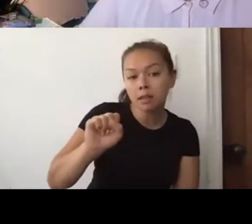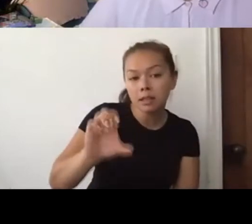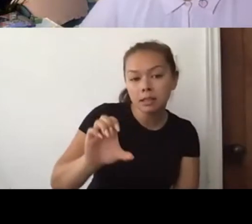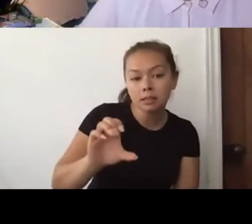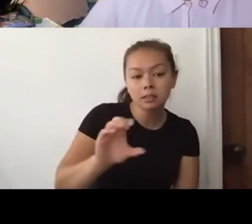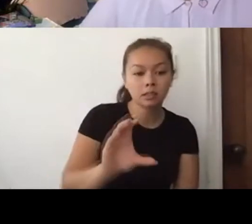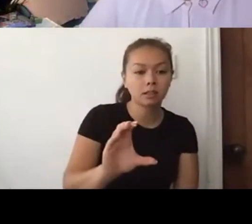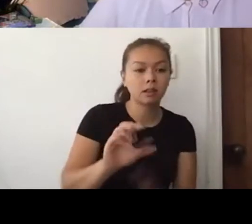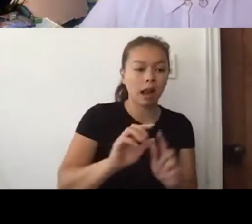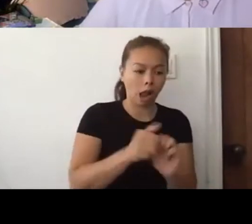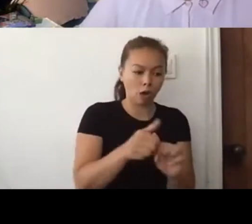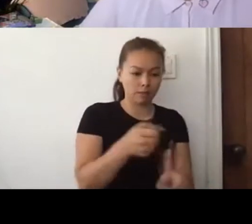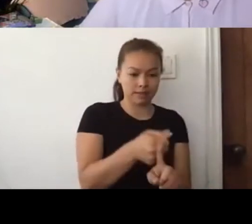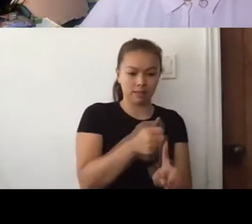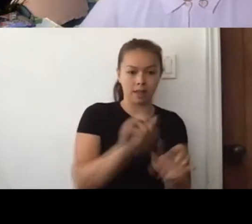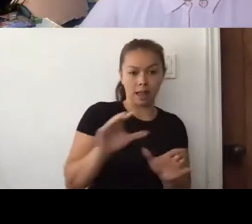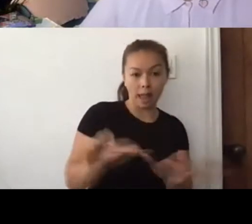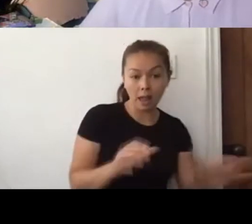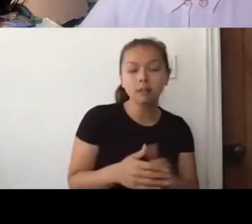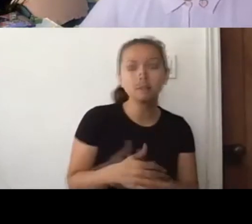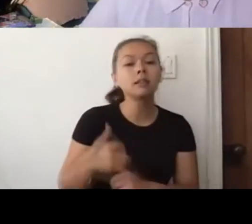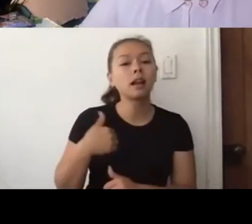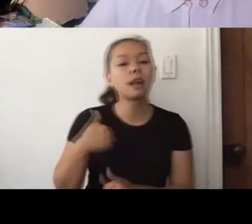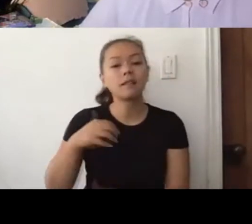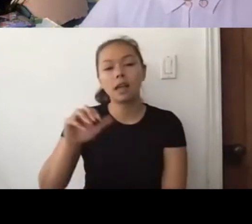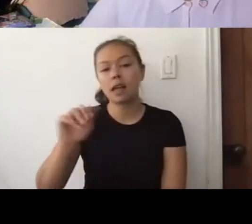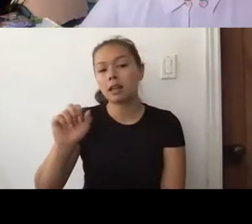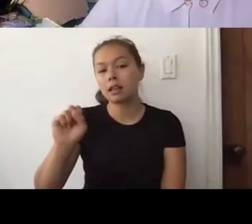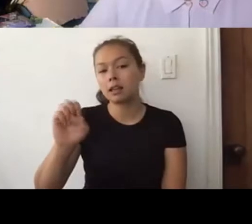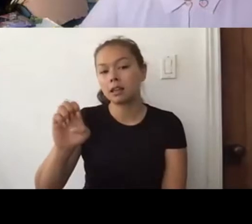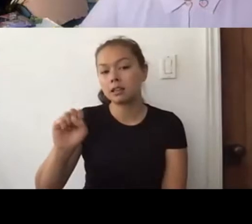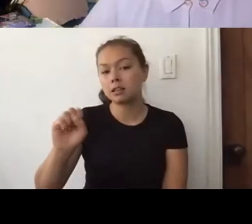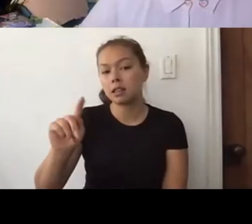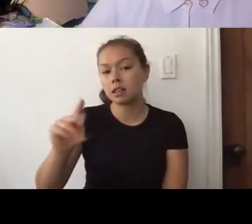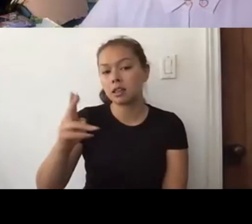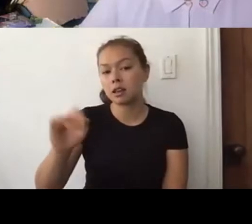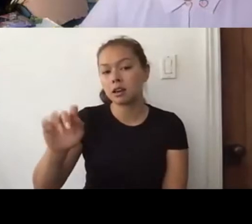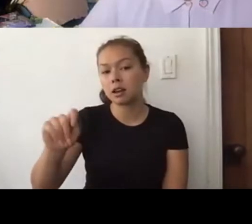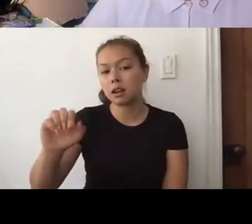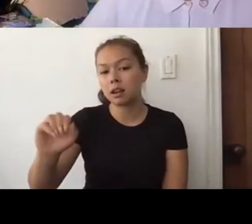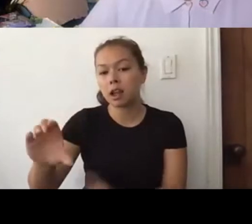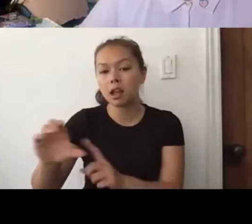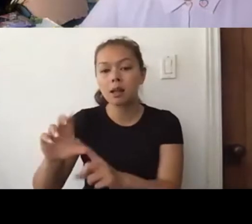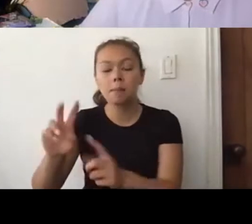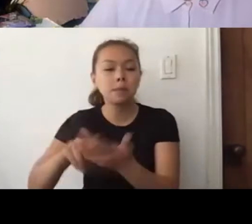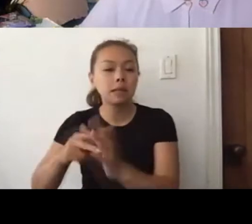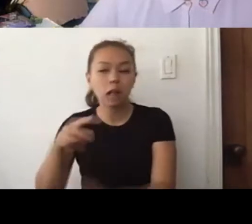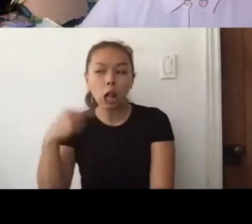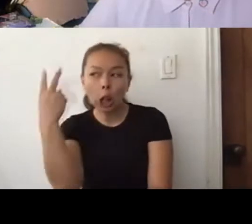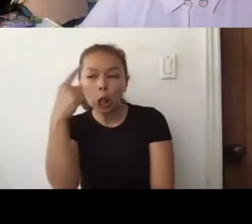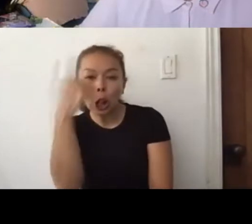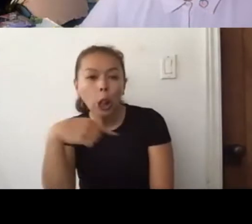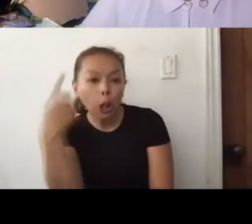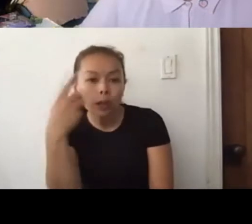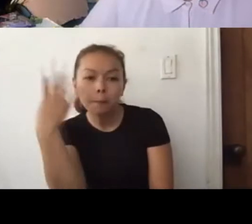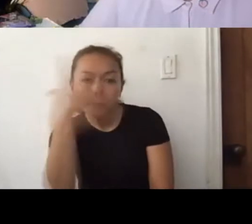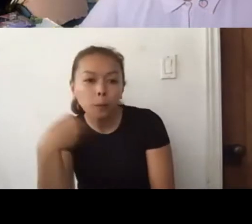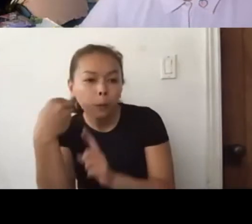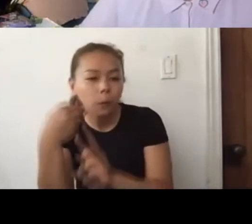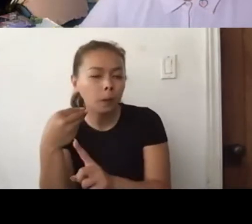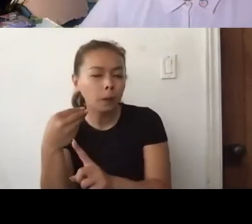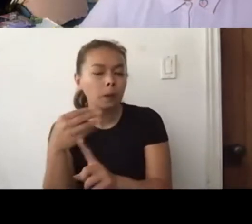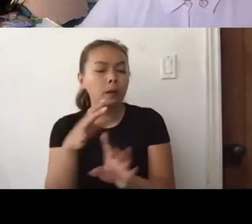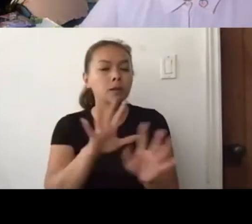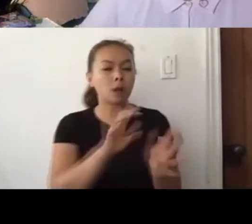have ideological masculinity, how I like to frame it. So like, what are the values that we cherish and how are those gender coded in